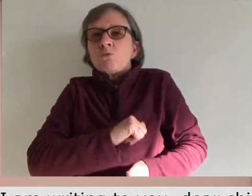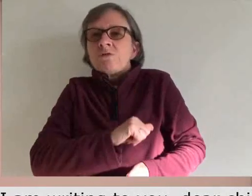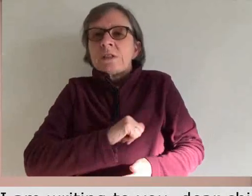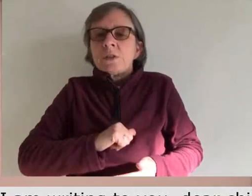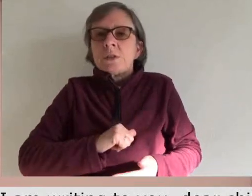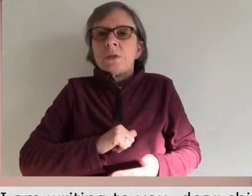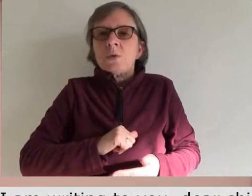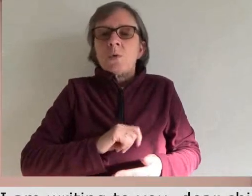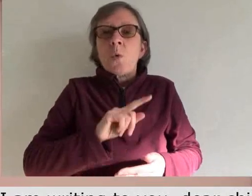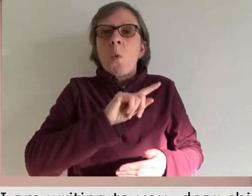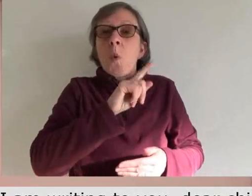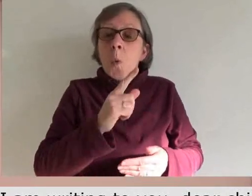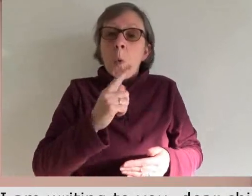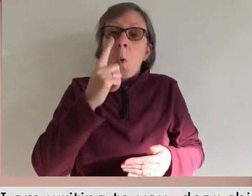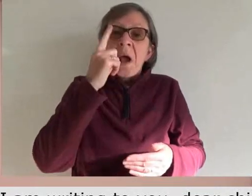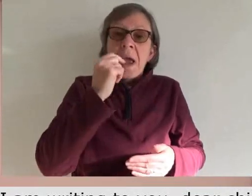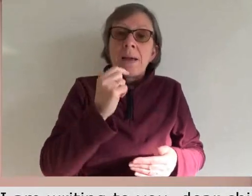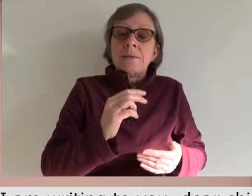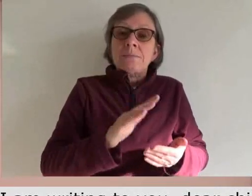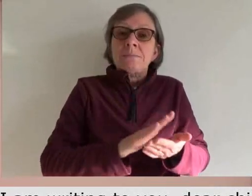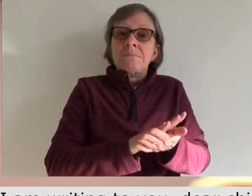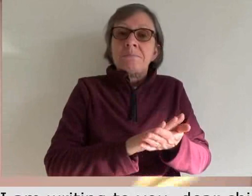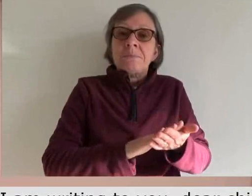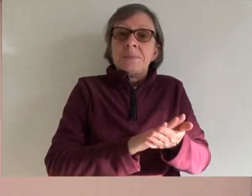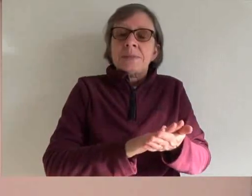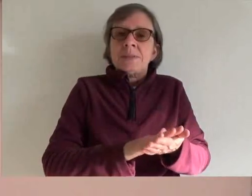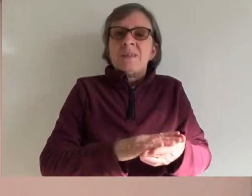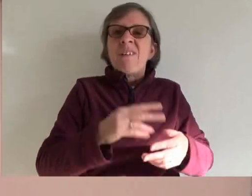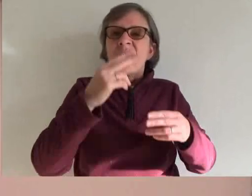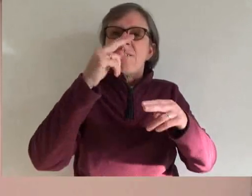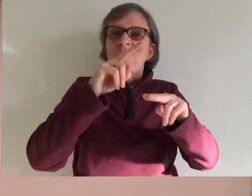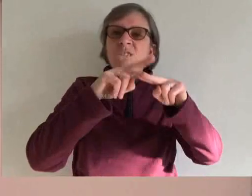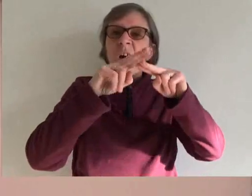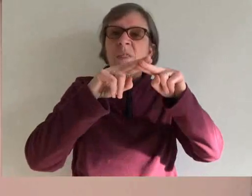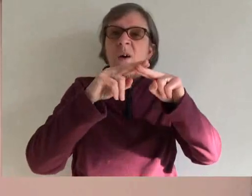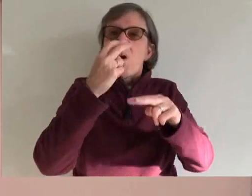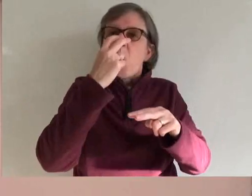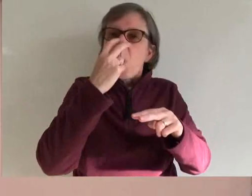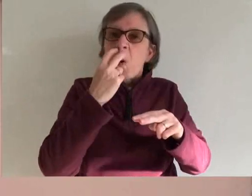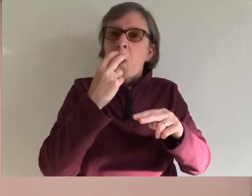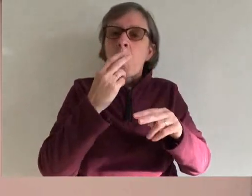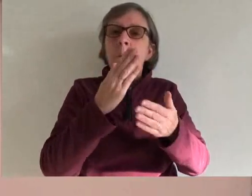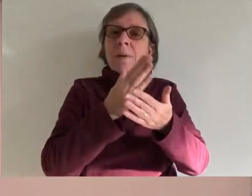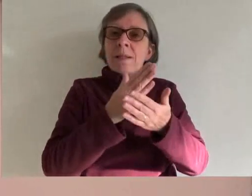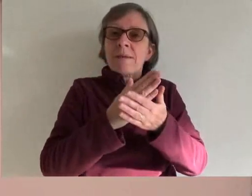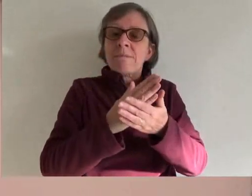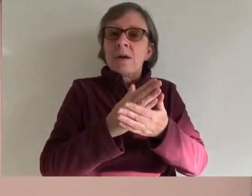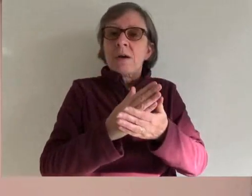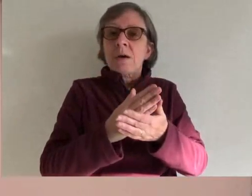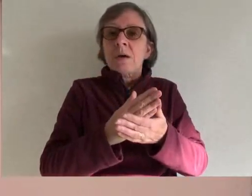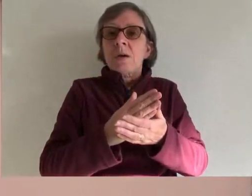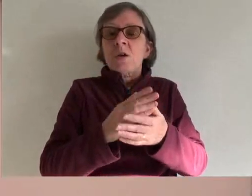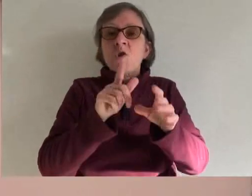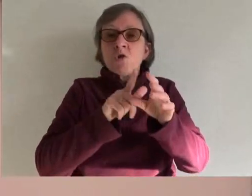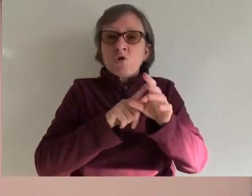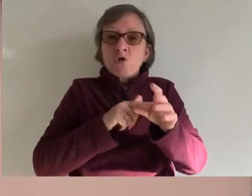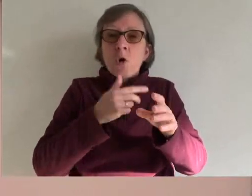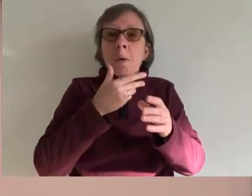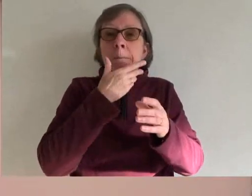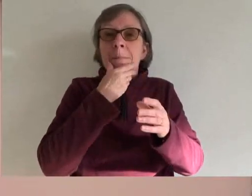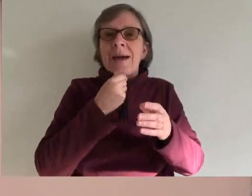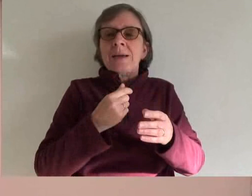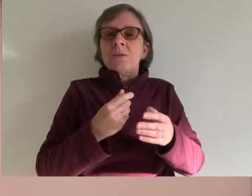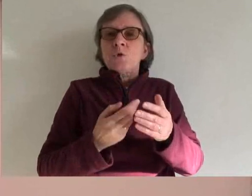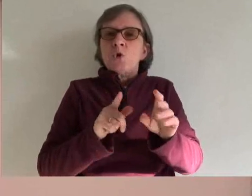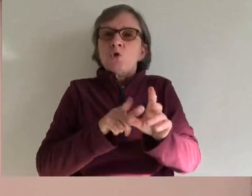that are reading the letter. When it talks about father, it's about older believers and young men, younger believers in faith. It's